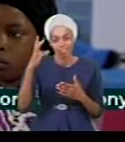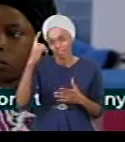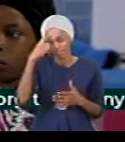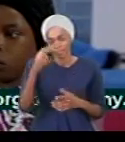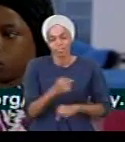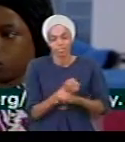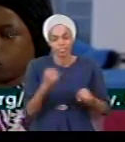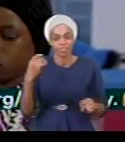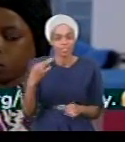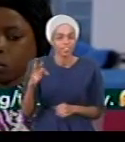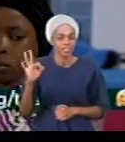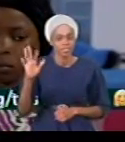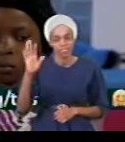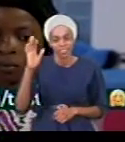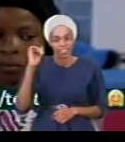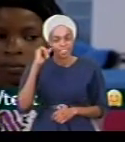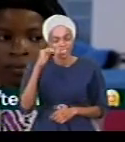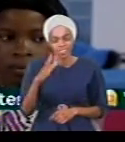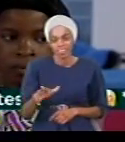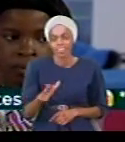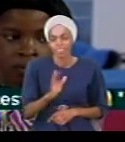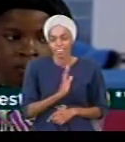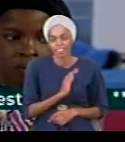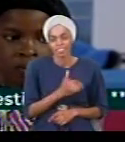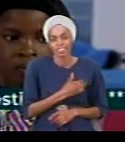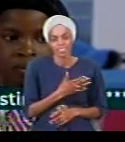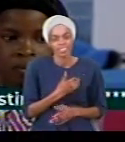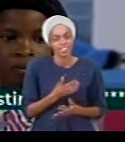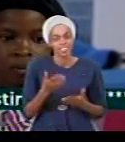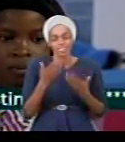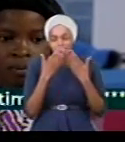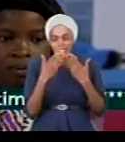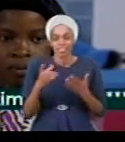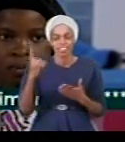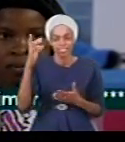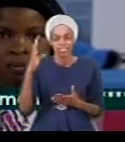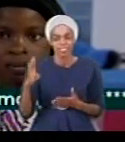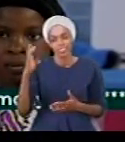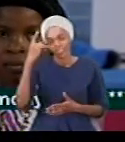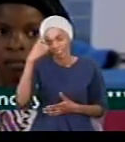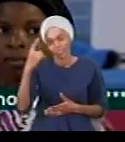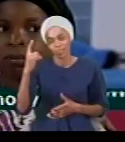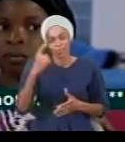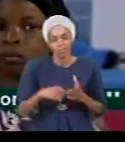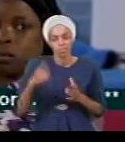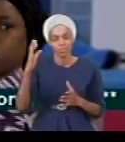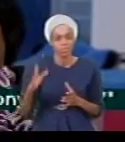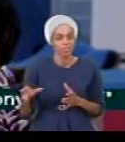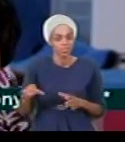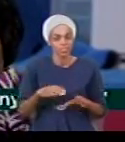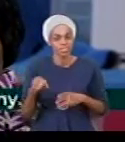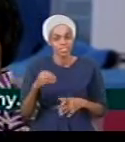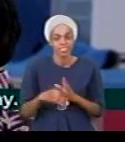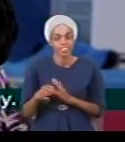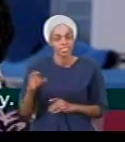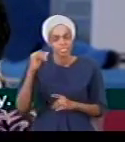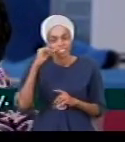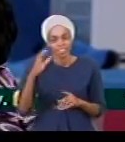God because what God has done in my life is a great one. Praise the Lord. This baby, this